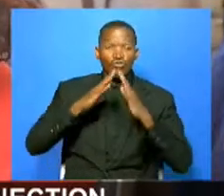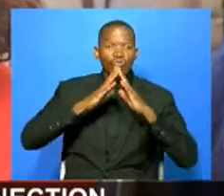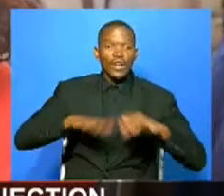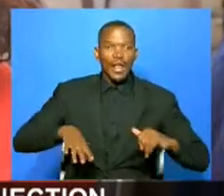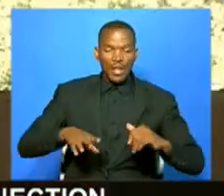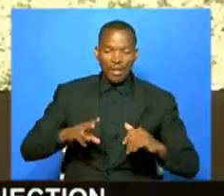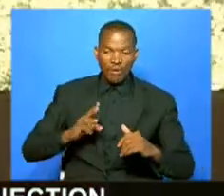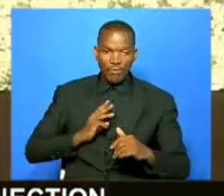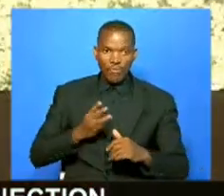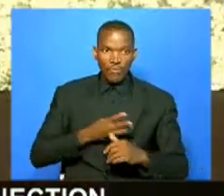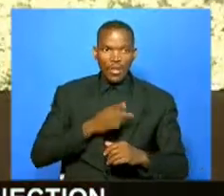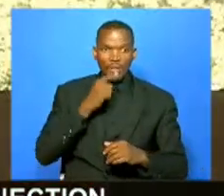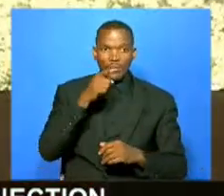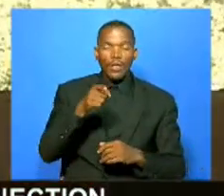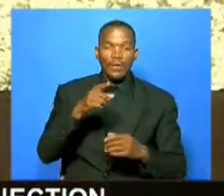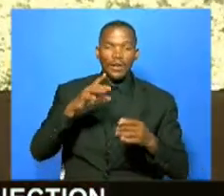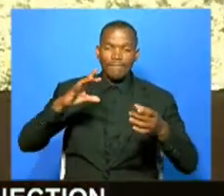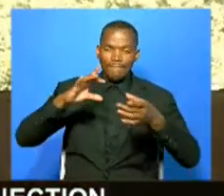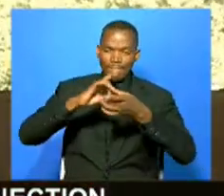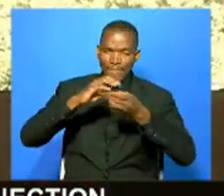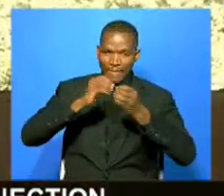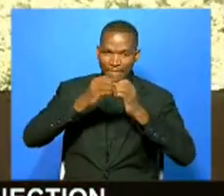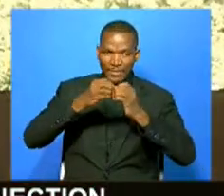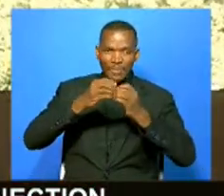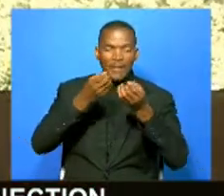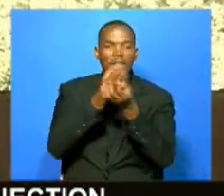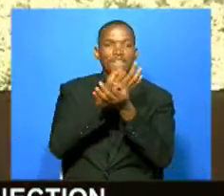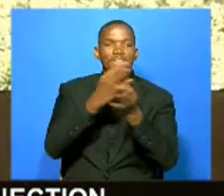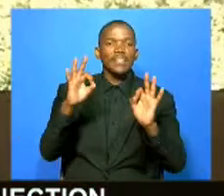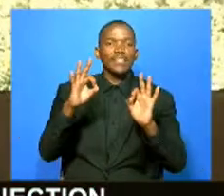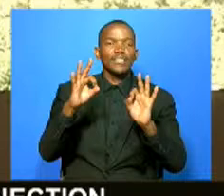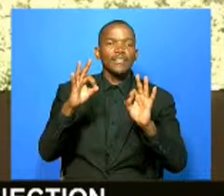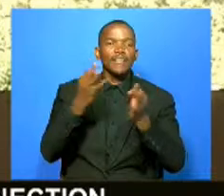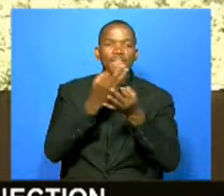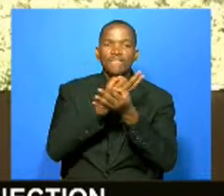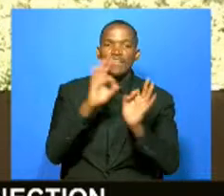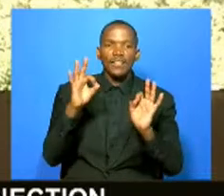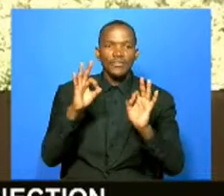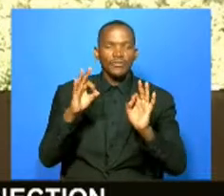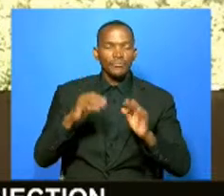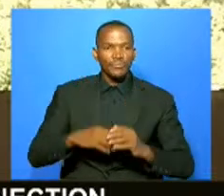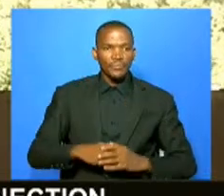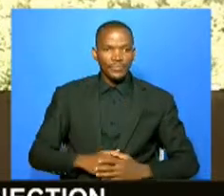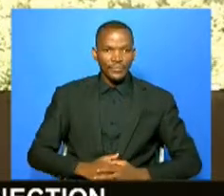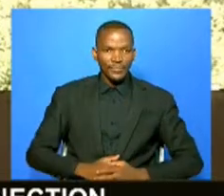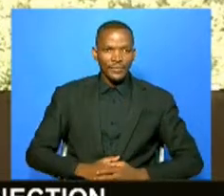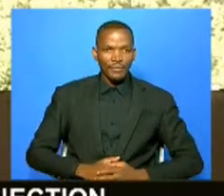tsatsileno go ra go connectela motakase mahala hala ha